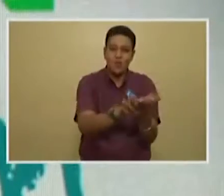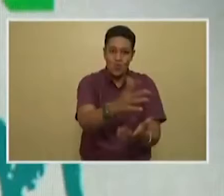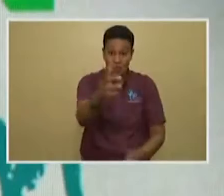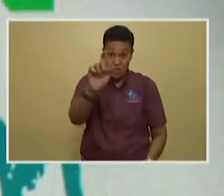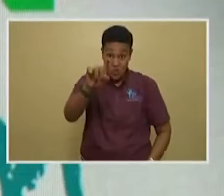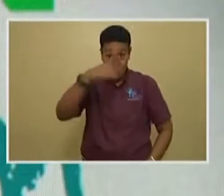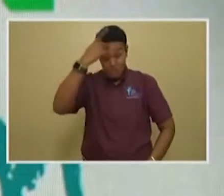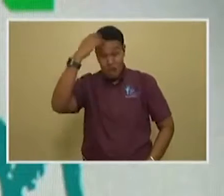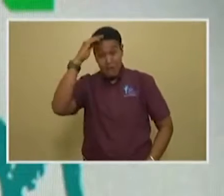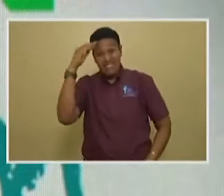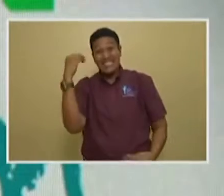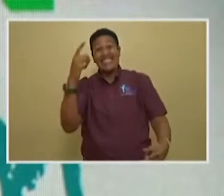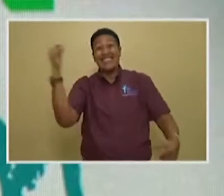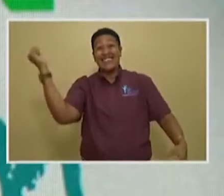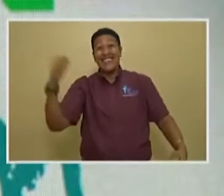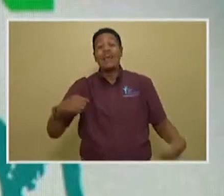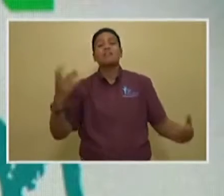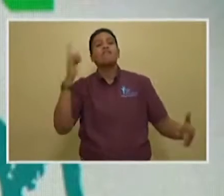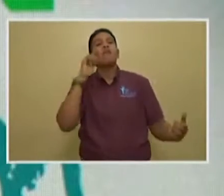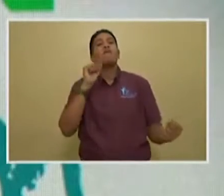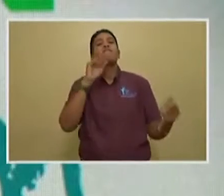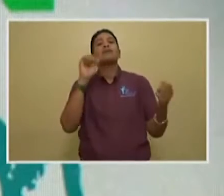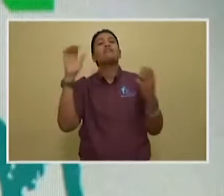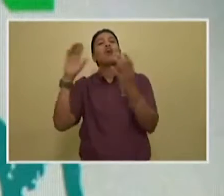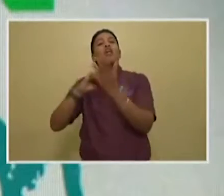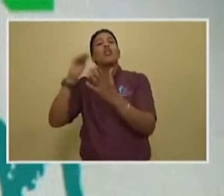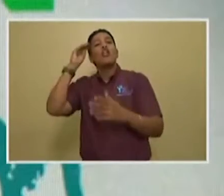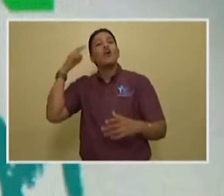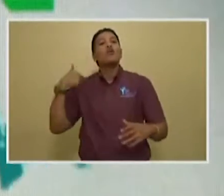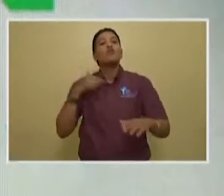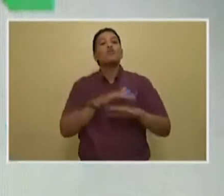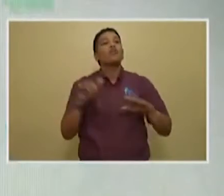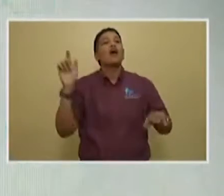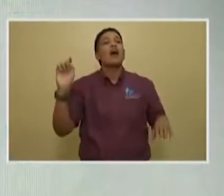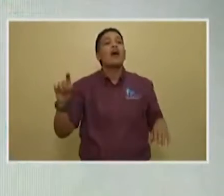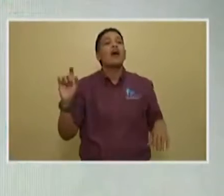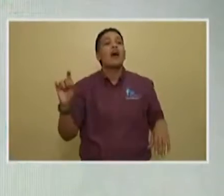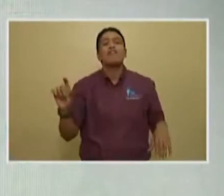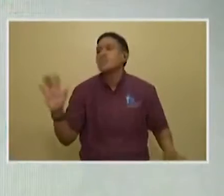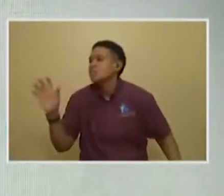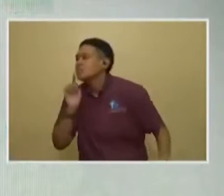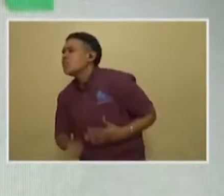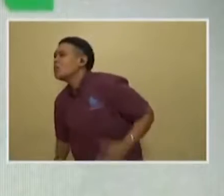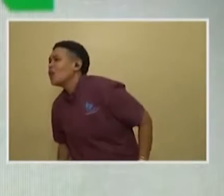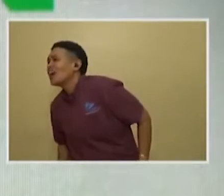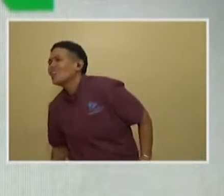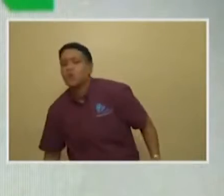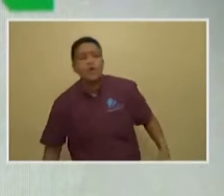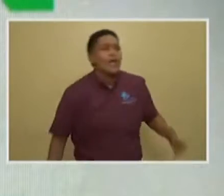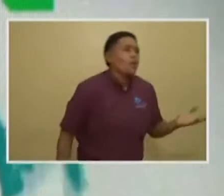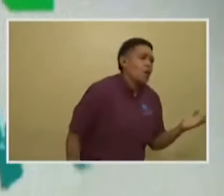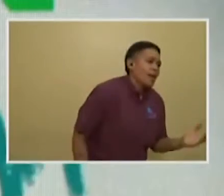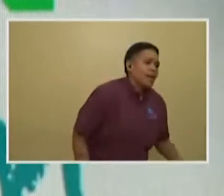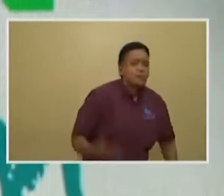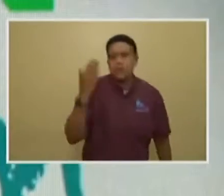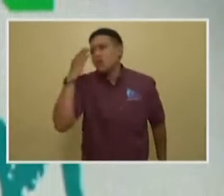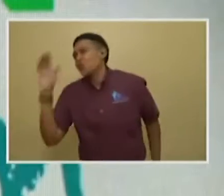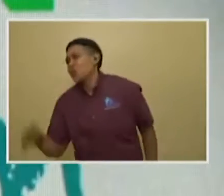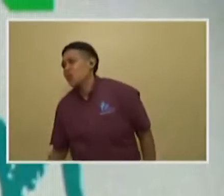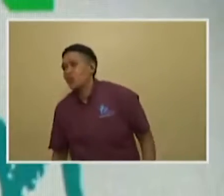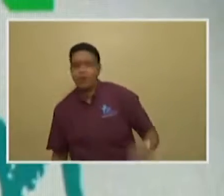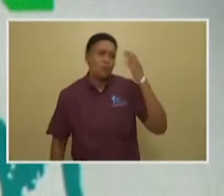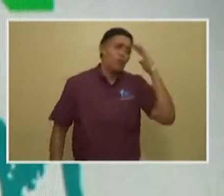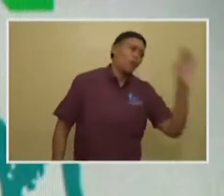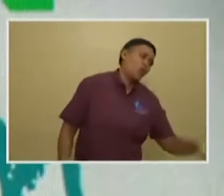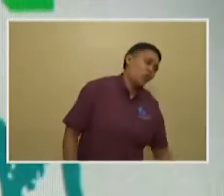Minister give the go-ahead for face-to-face, we don't have to be, hemming and hawing, because we would have spent the